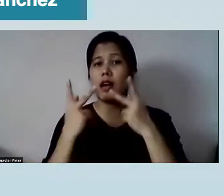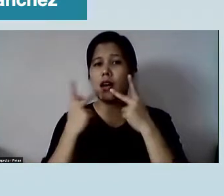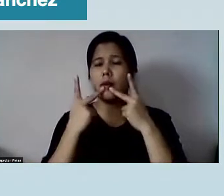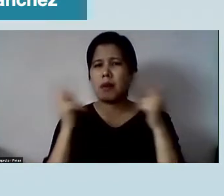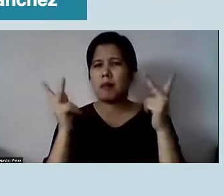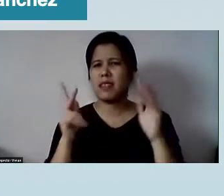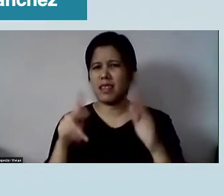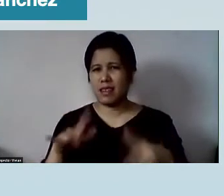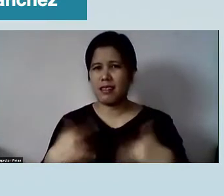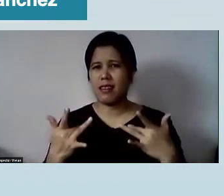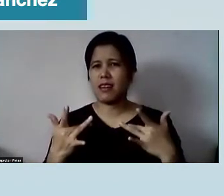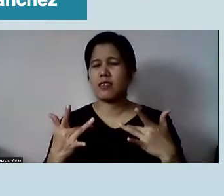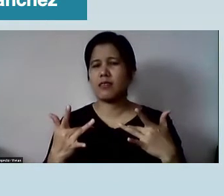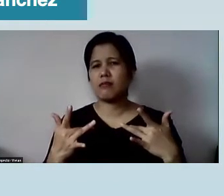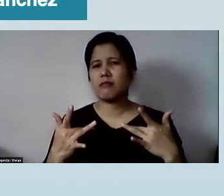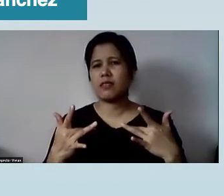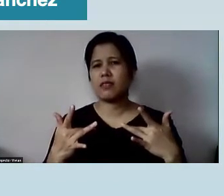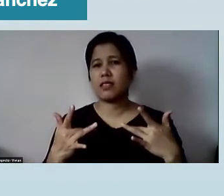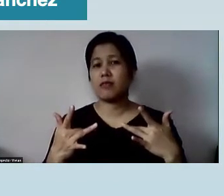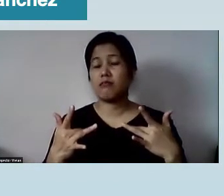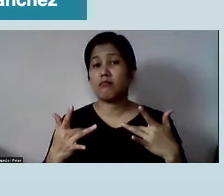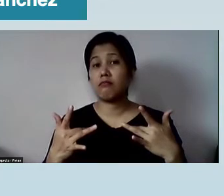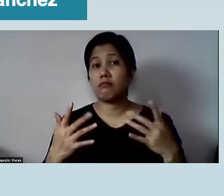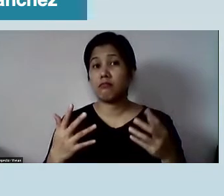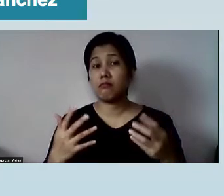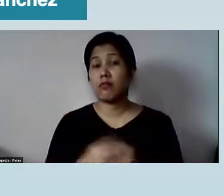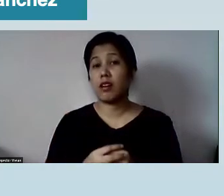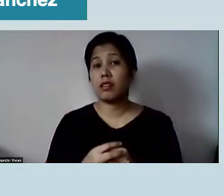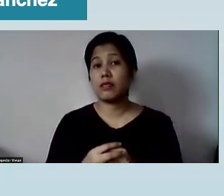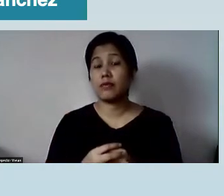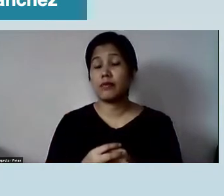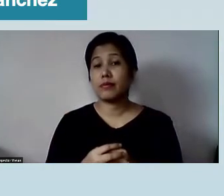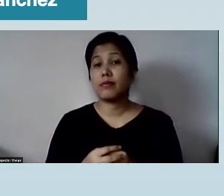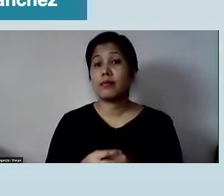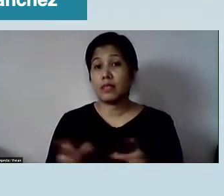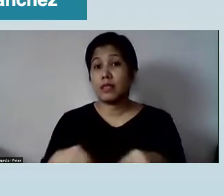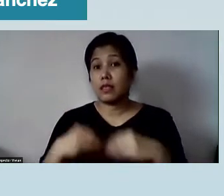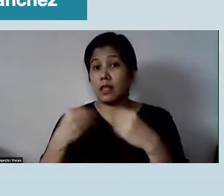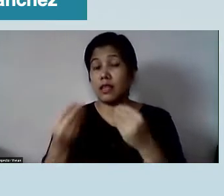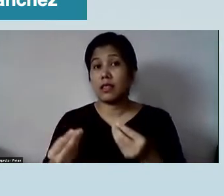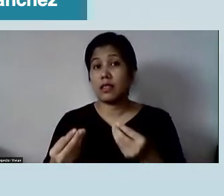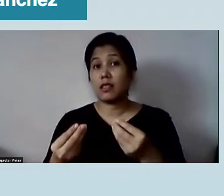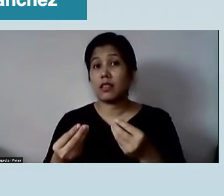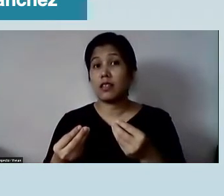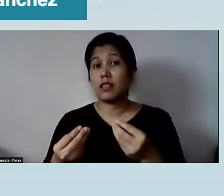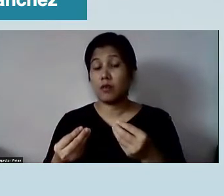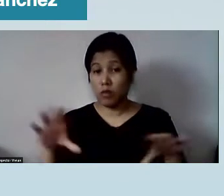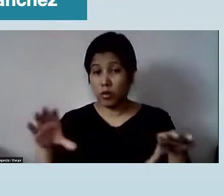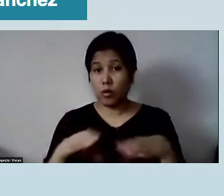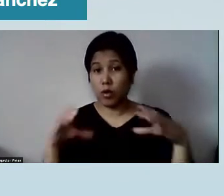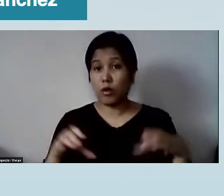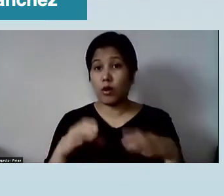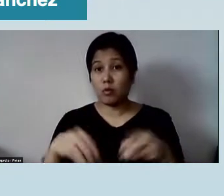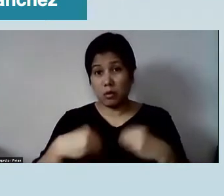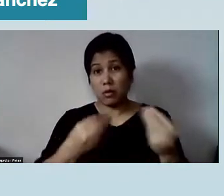naman, nai-employ ba sila sa mga government agencies, government entities,